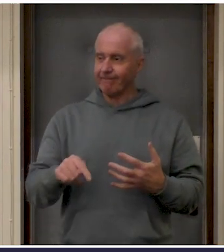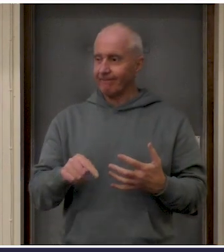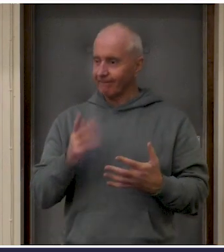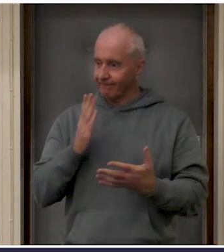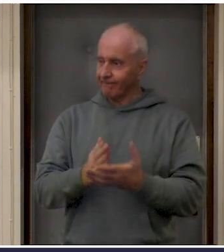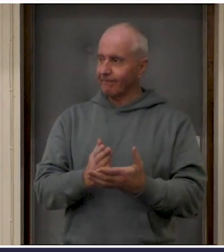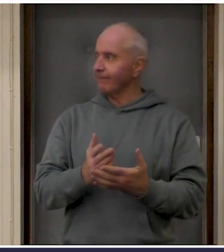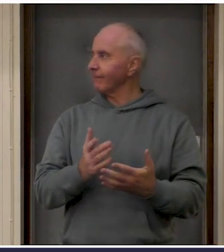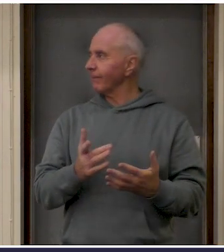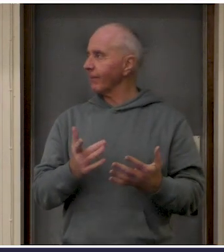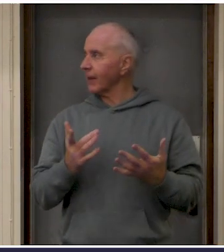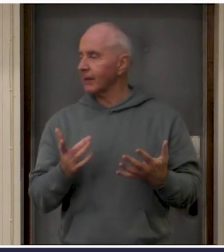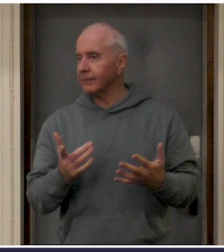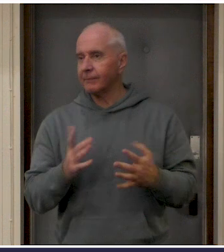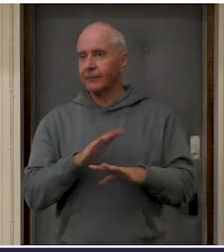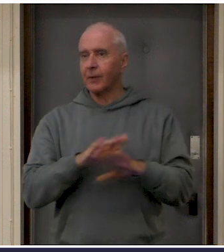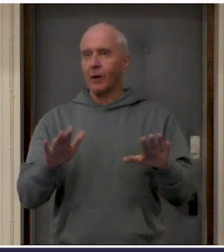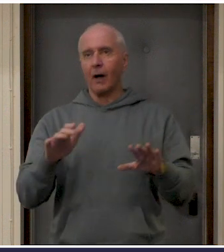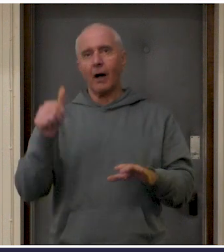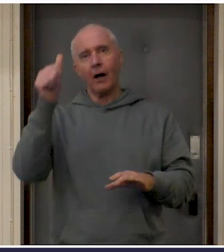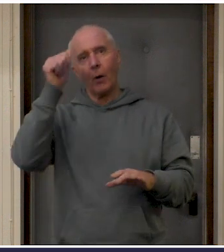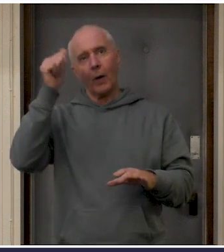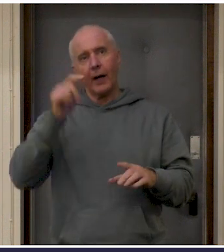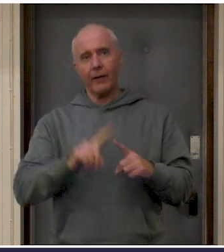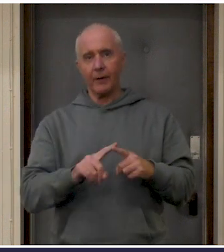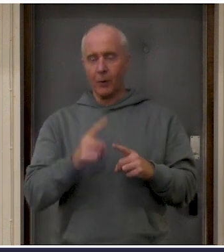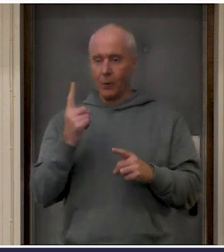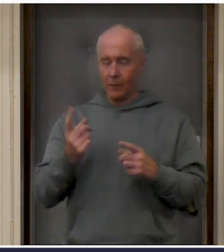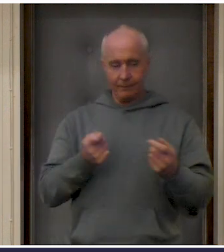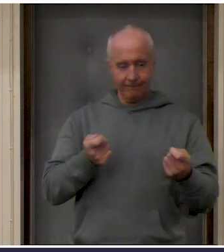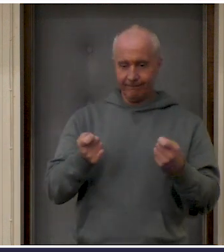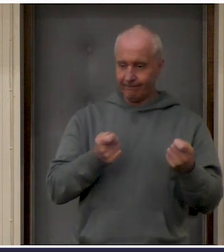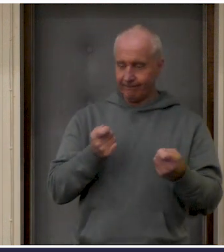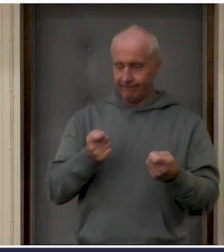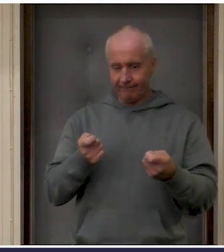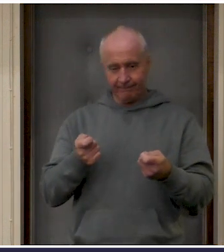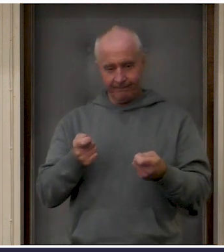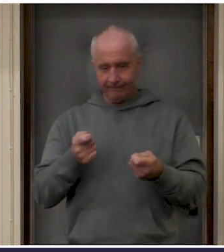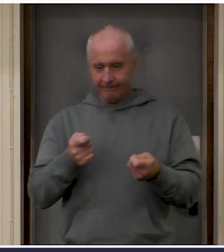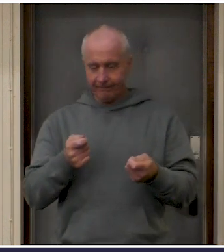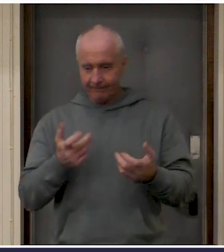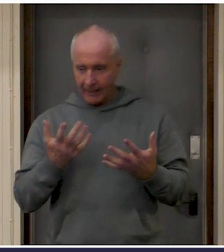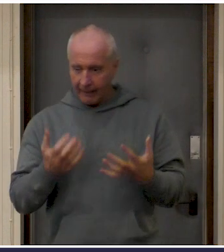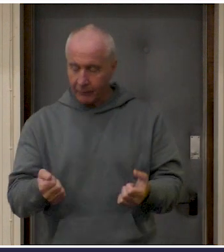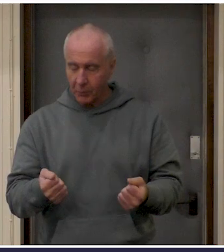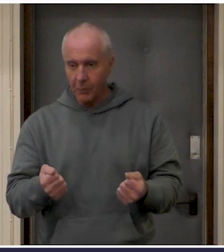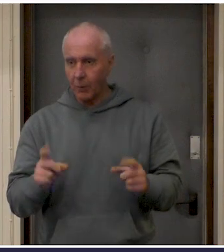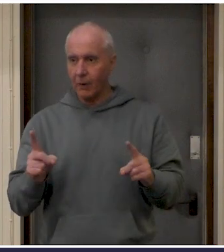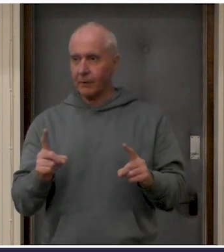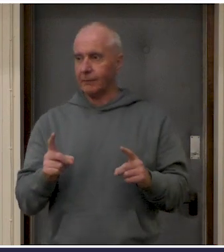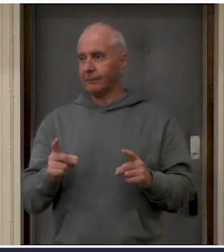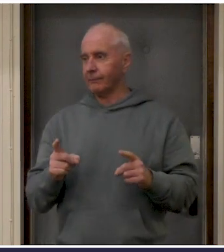certainly not in the awareness of the people controlling the purse strings, who then had to have basically